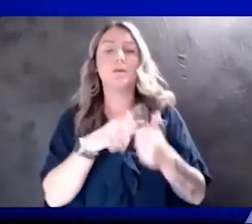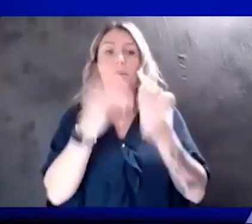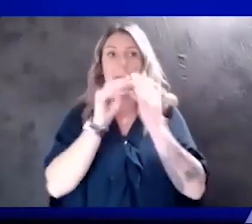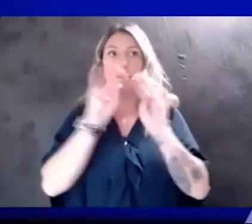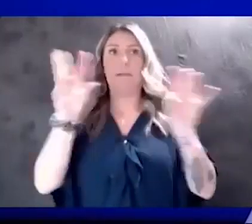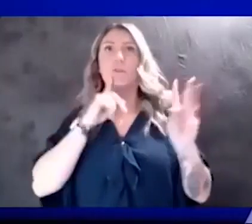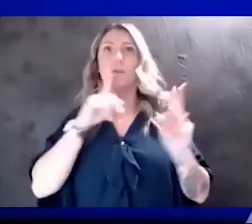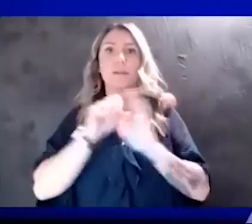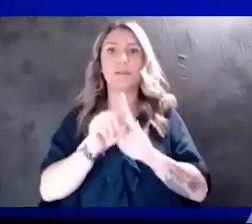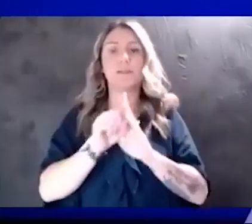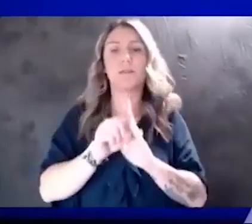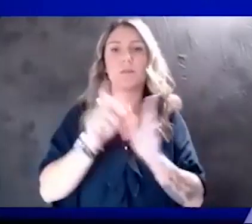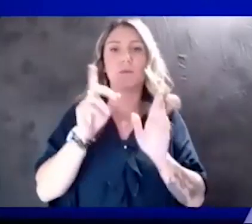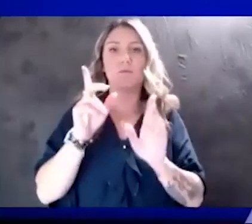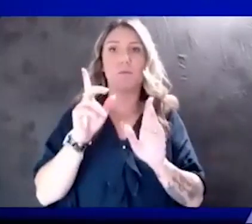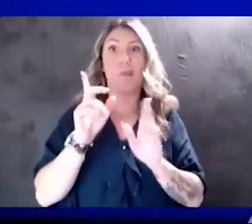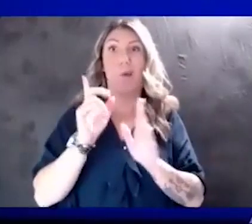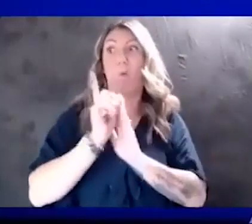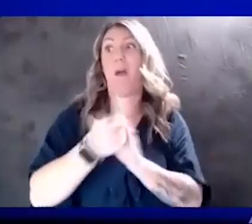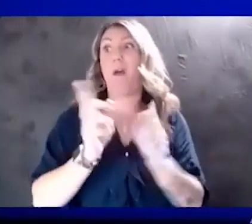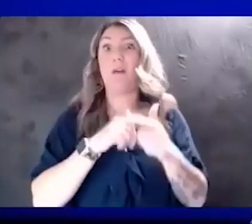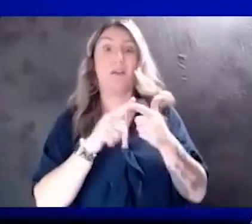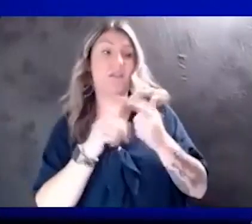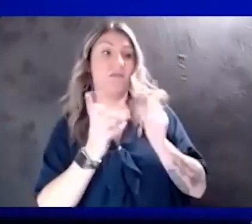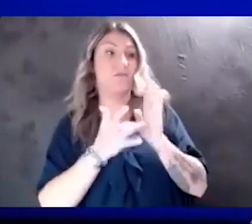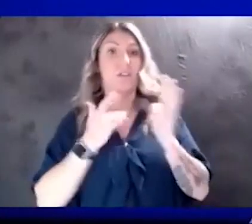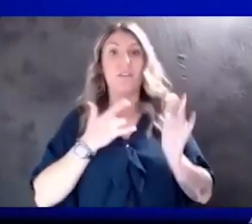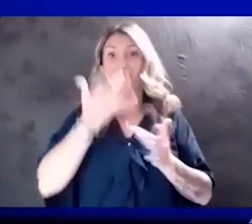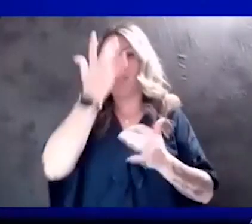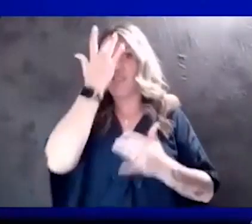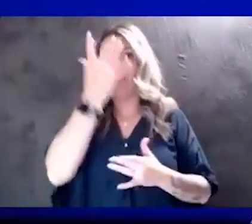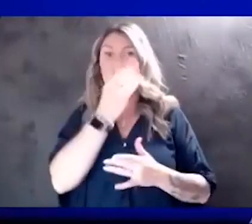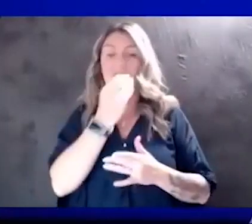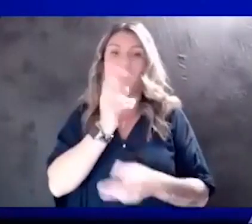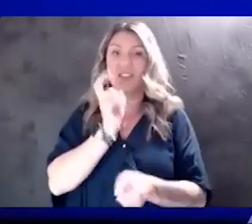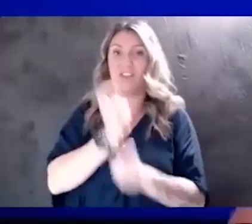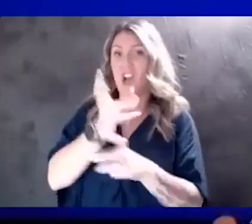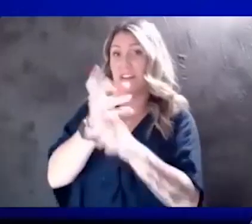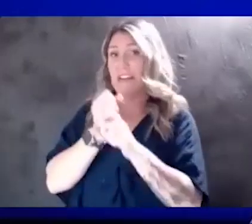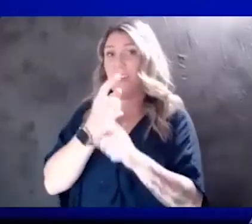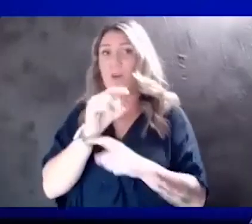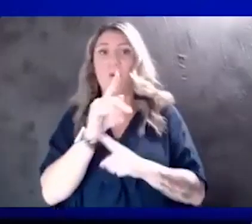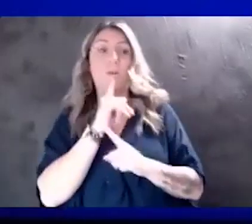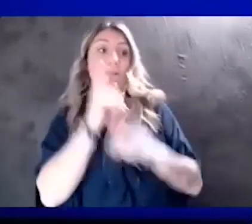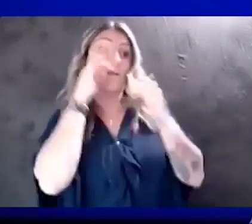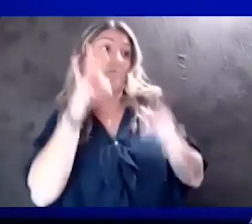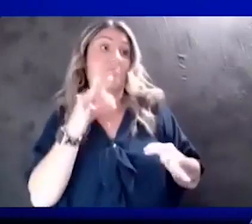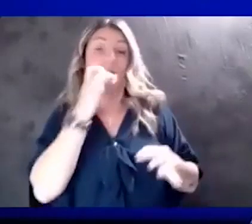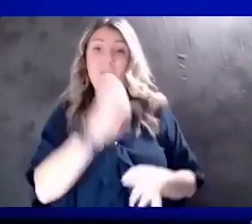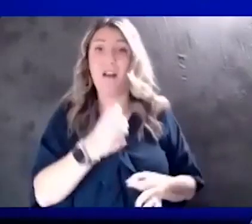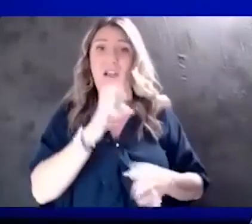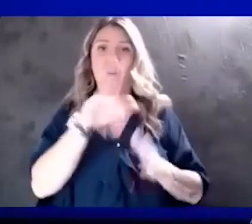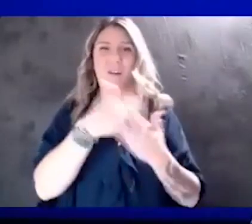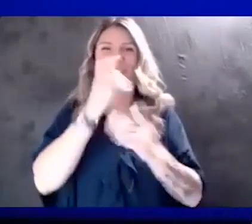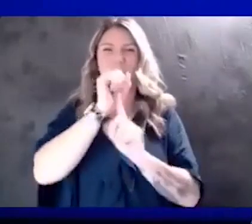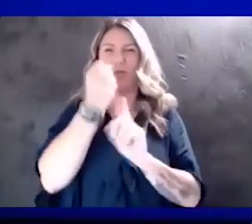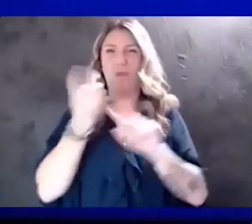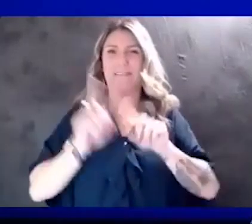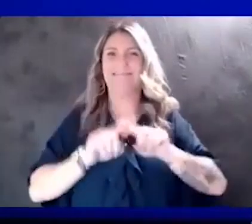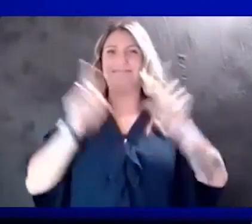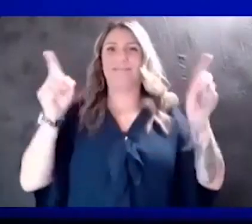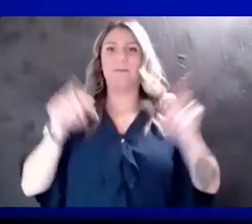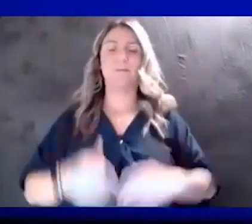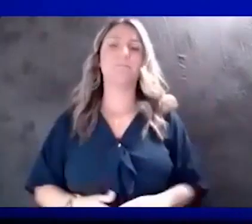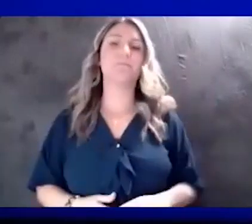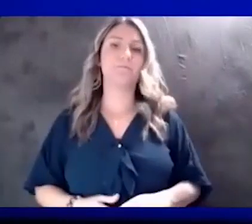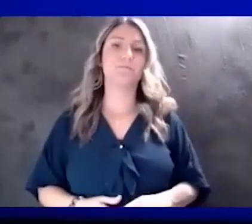feeling ill, and haven't gotten a test. Whether that's because it's hard to get or they've made the choice not to do it. Every circumstance is different. But yeah, it's definitely